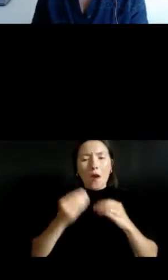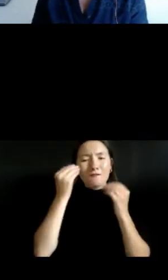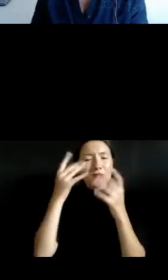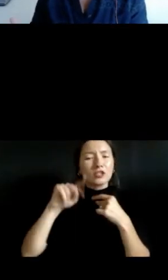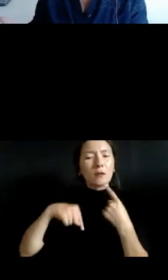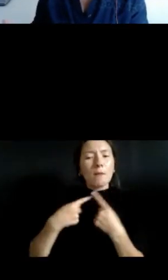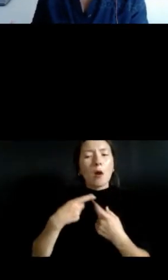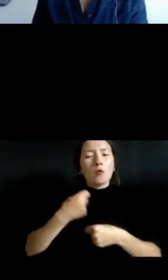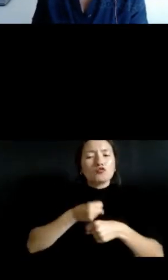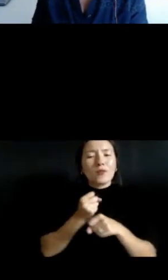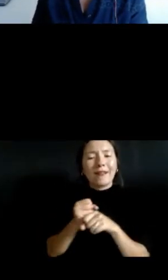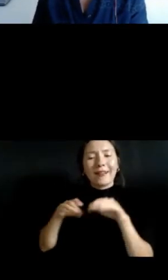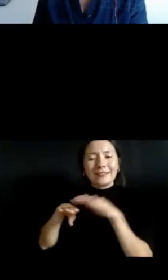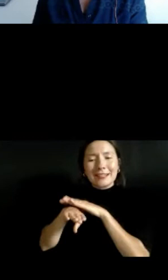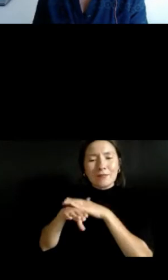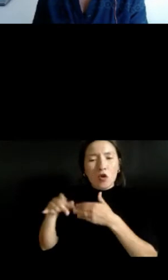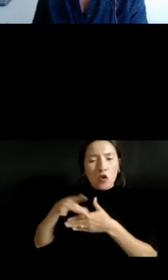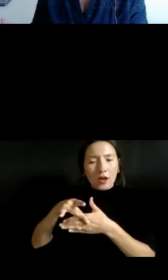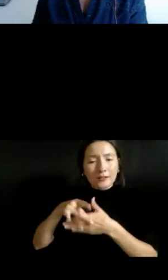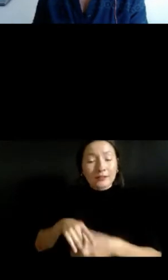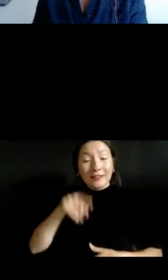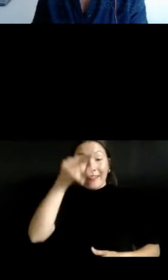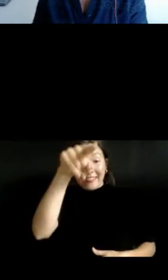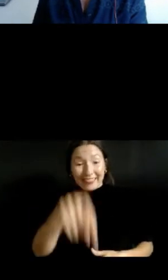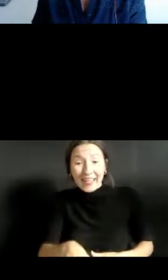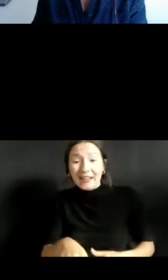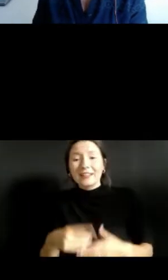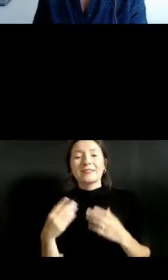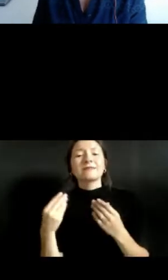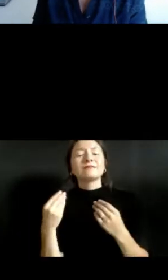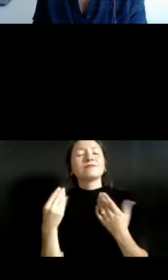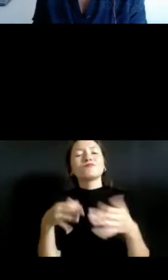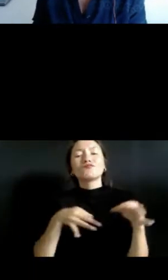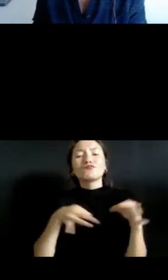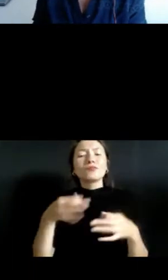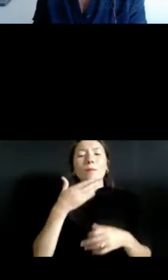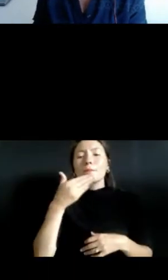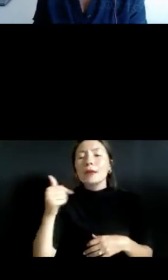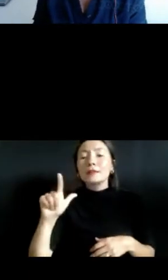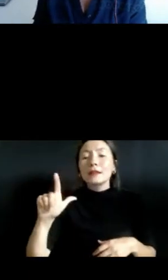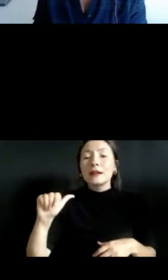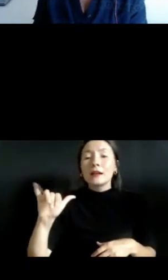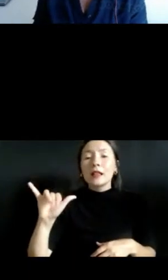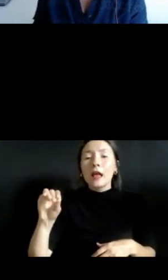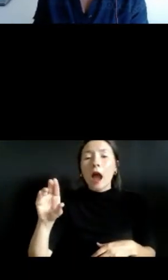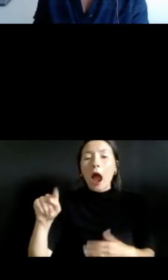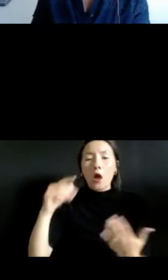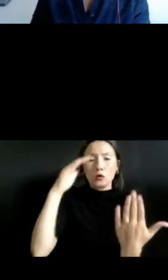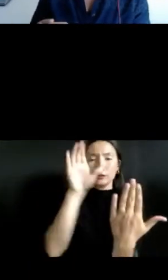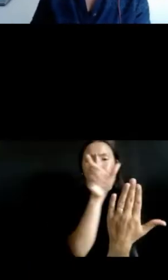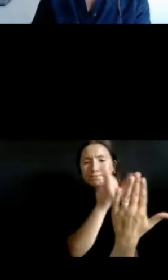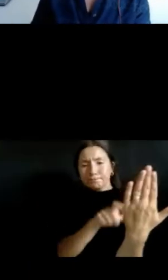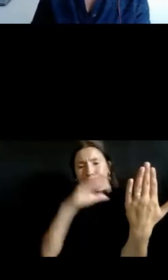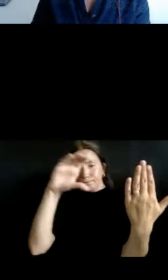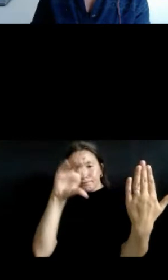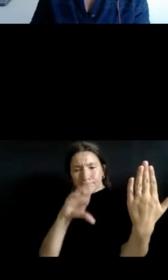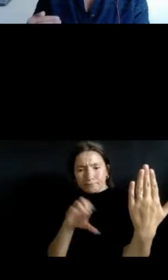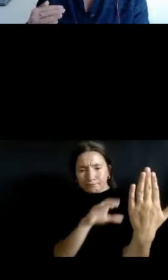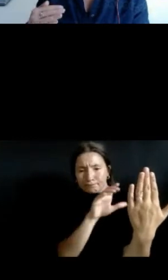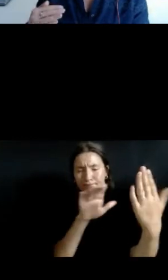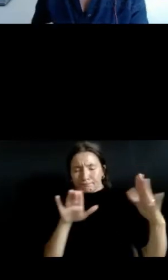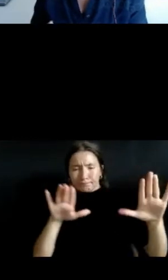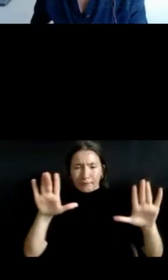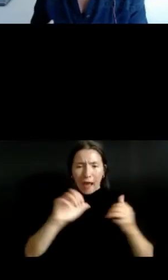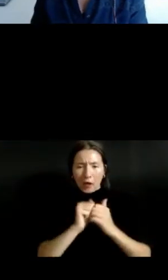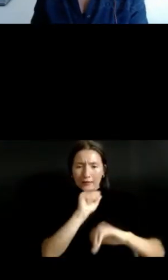layouts can be used to best accommodate different types of impairments. Another good feature is built-in accessibility